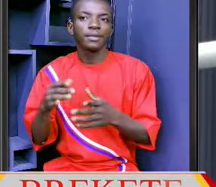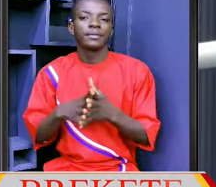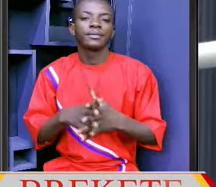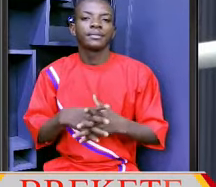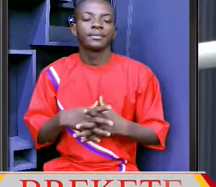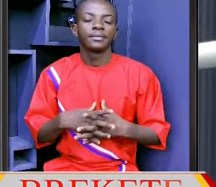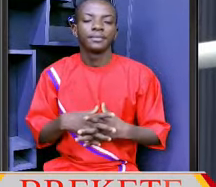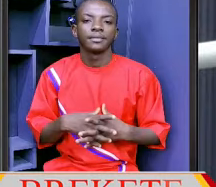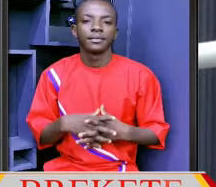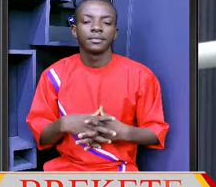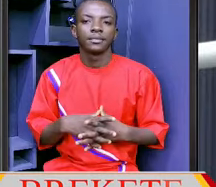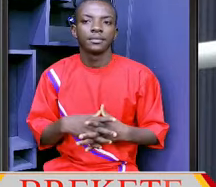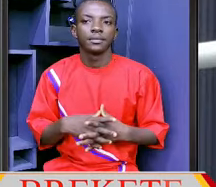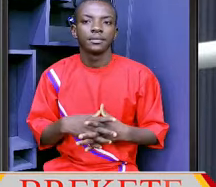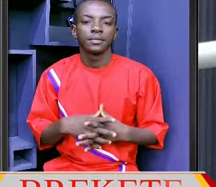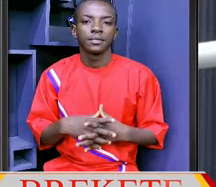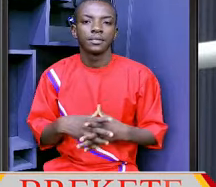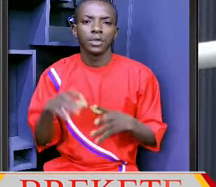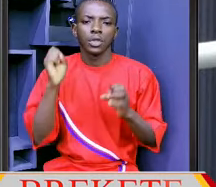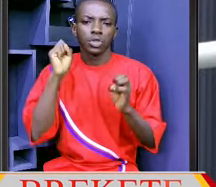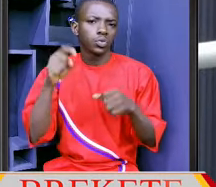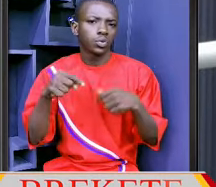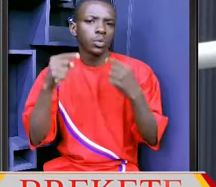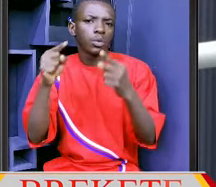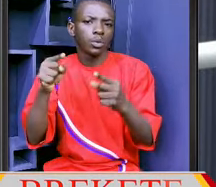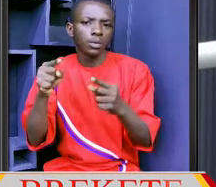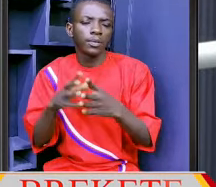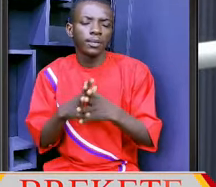her. She go.